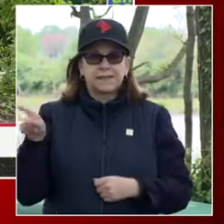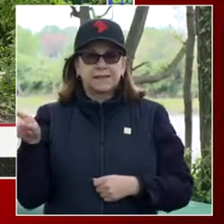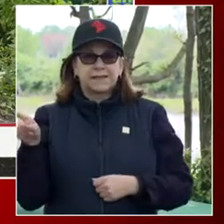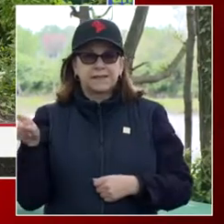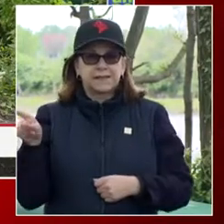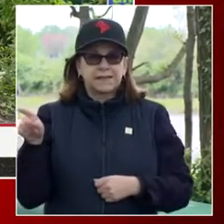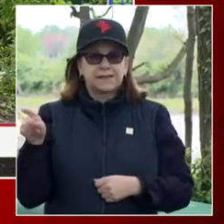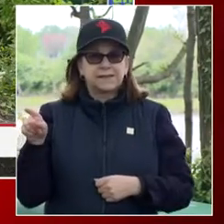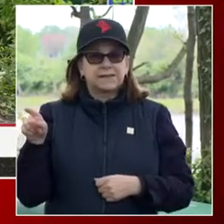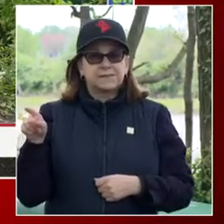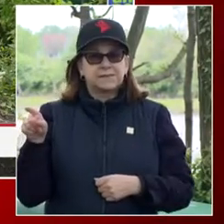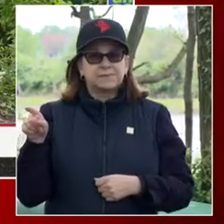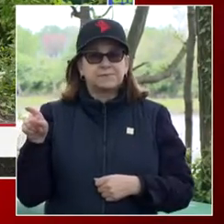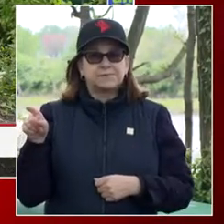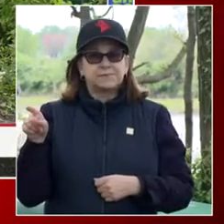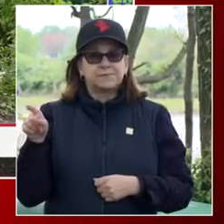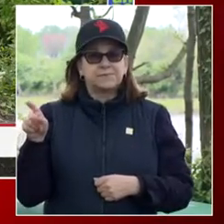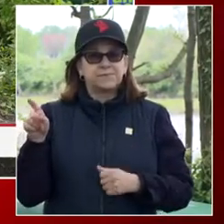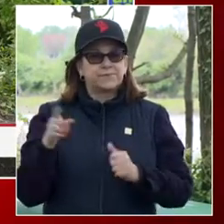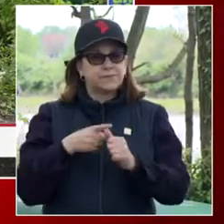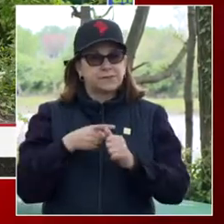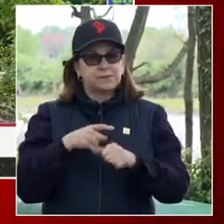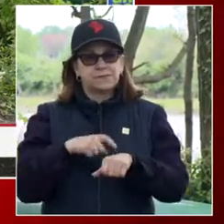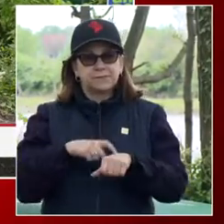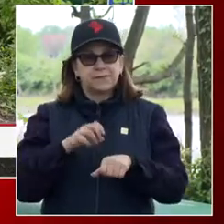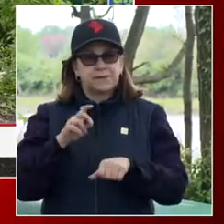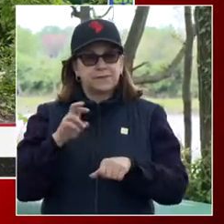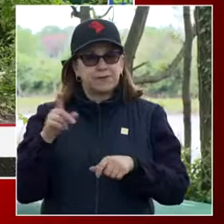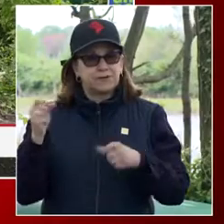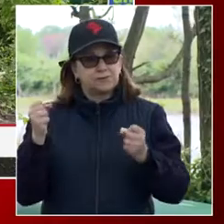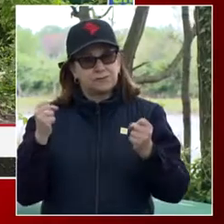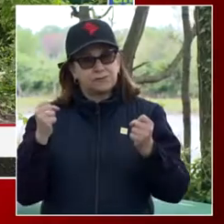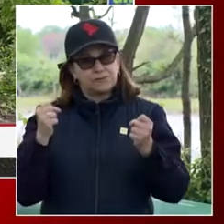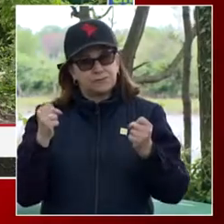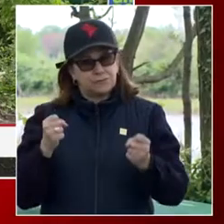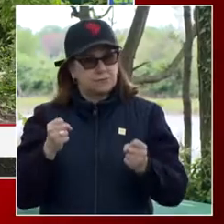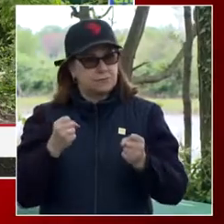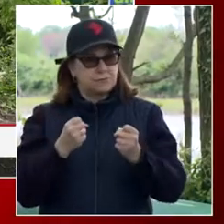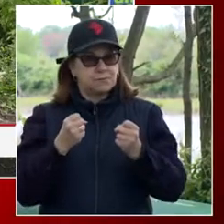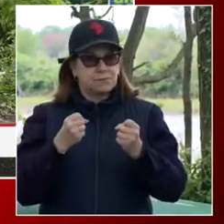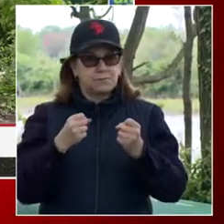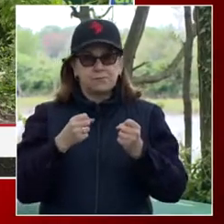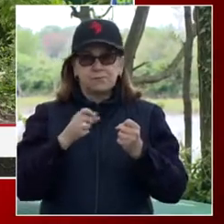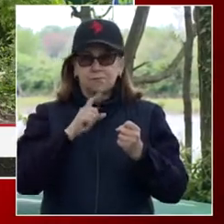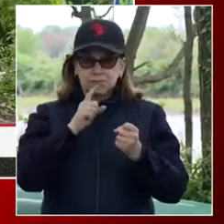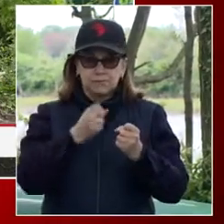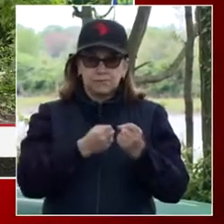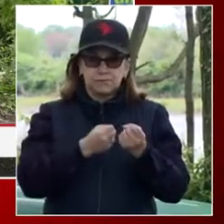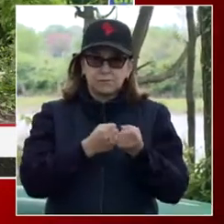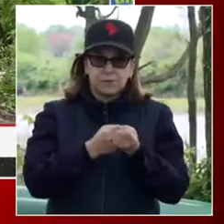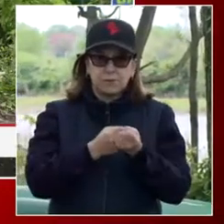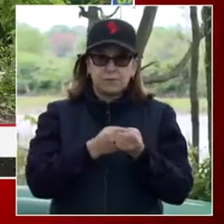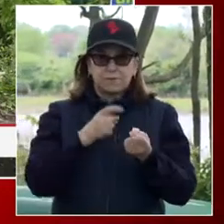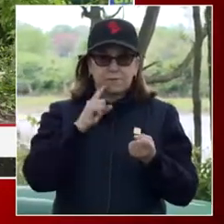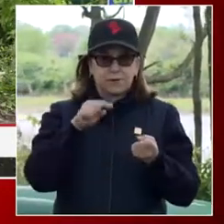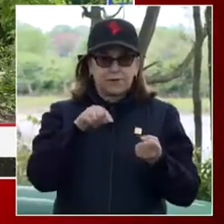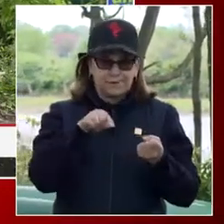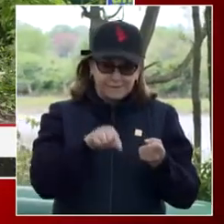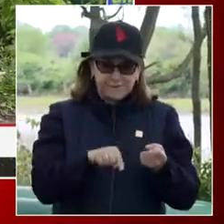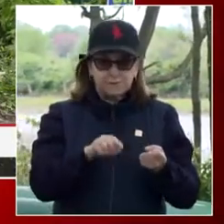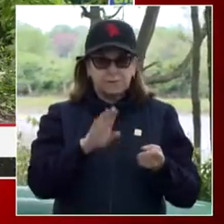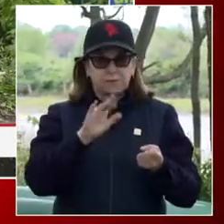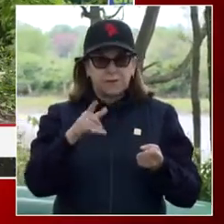and a very strong statement of administrative support for the bill, for H.R. 51